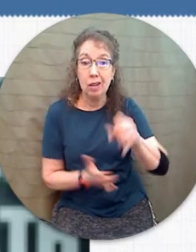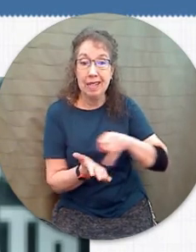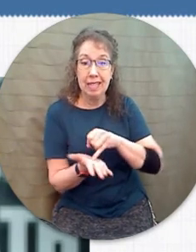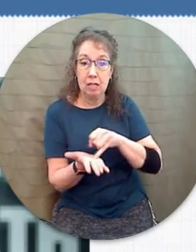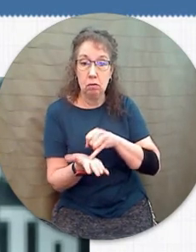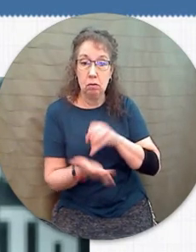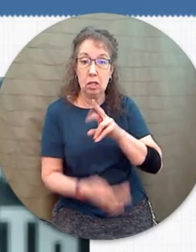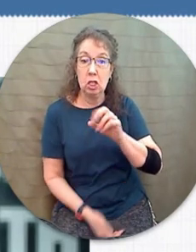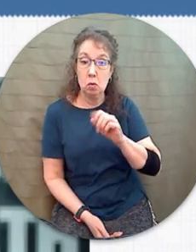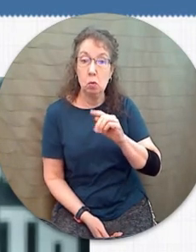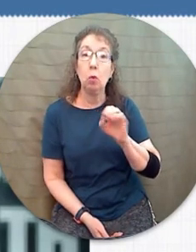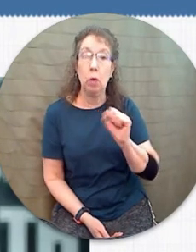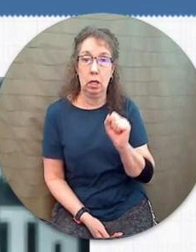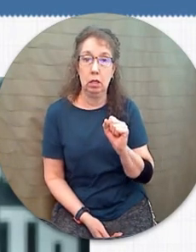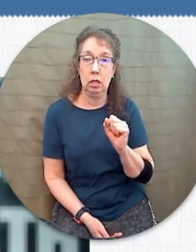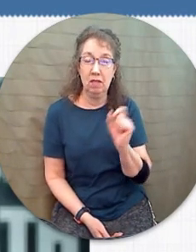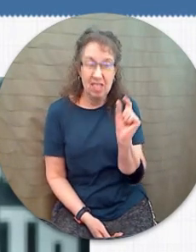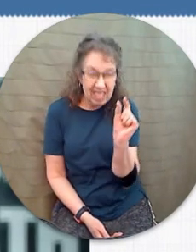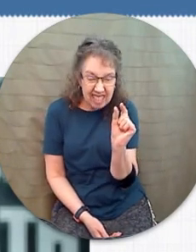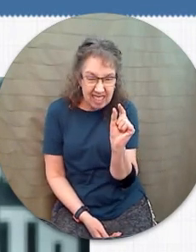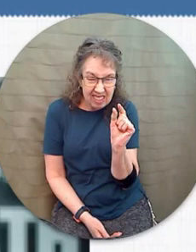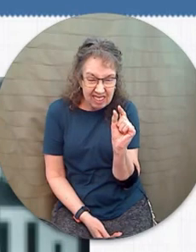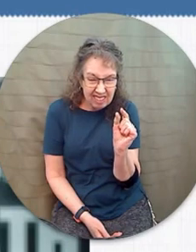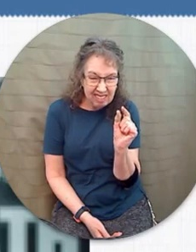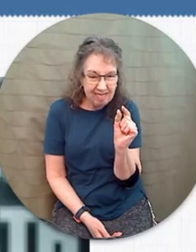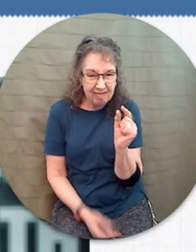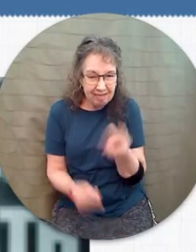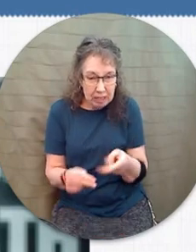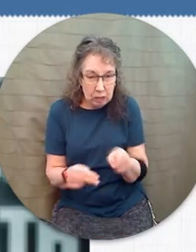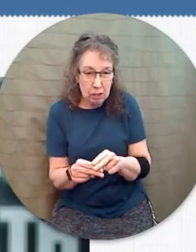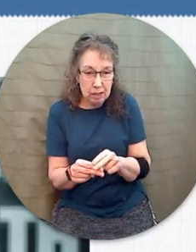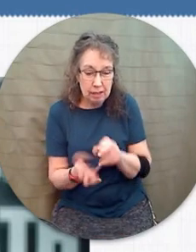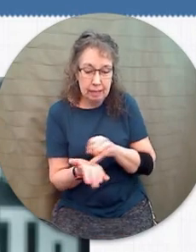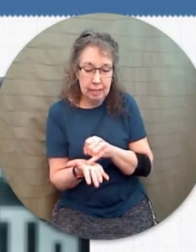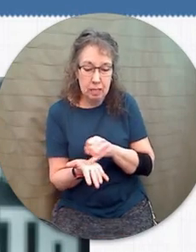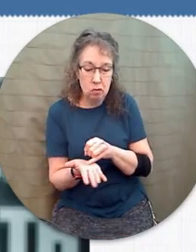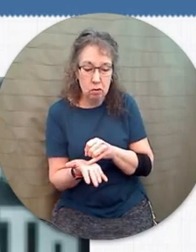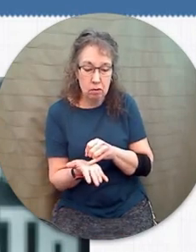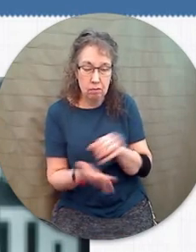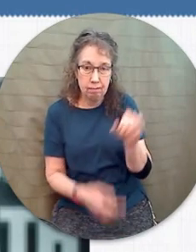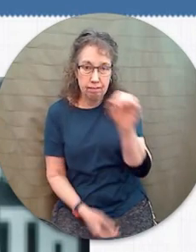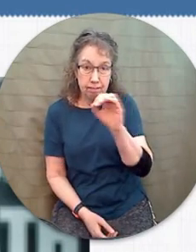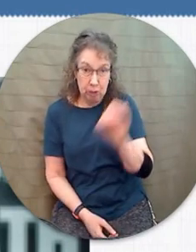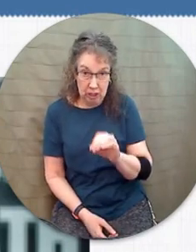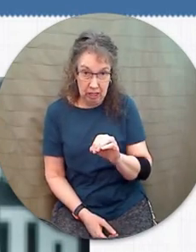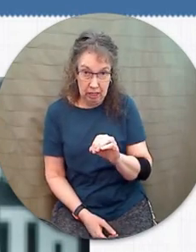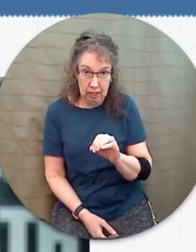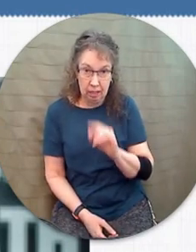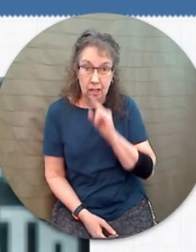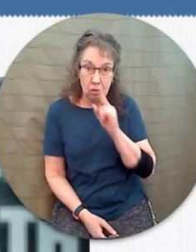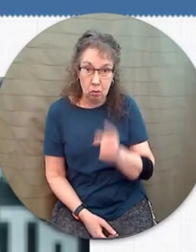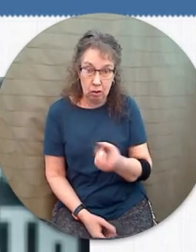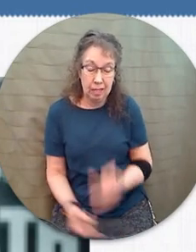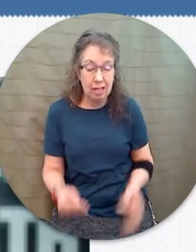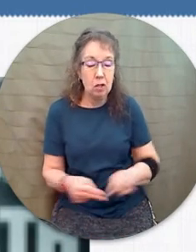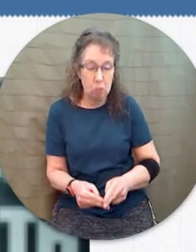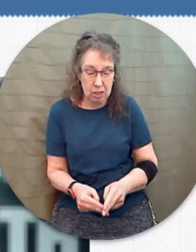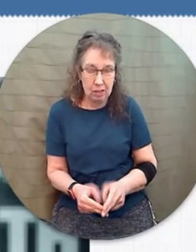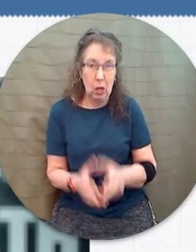Because even a small difference in interest rates can make a gigantic difference in the long